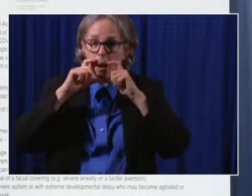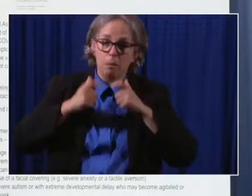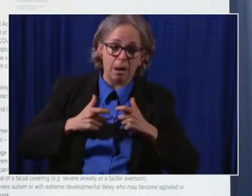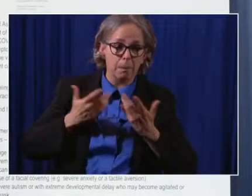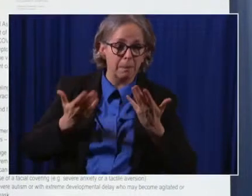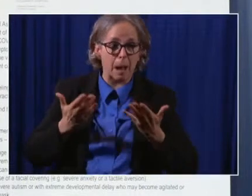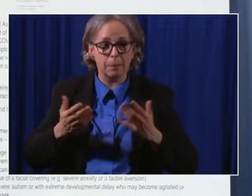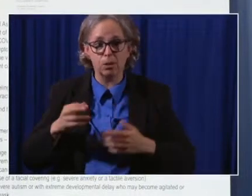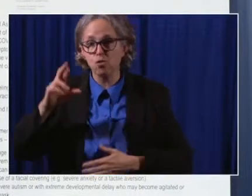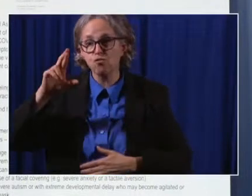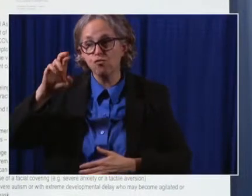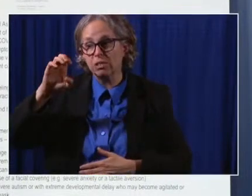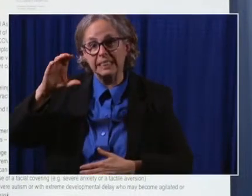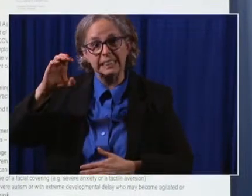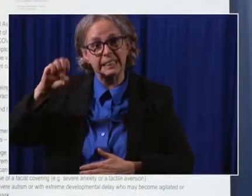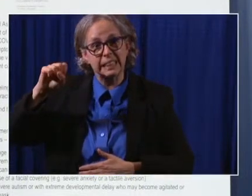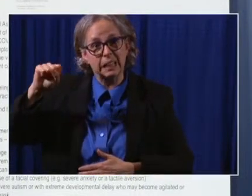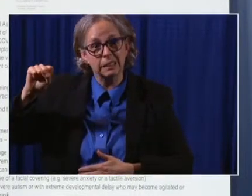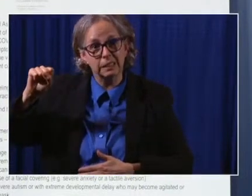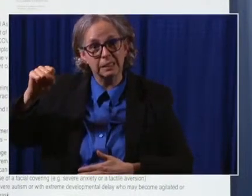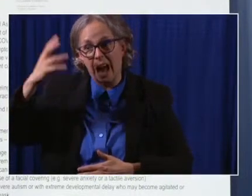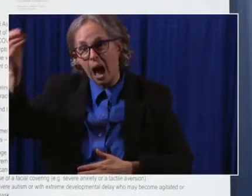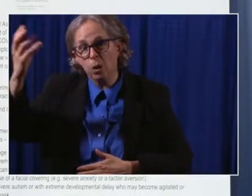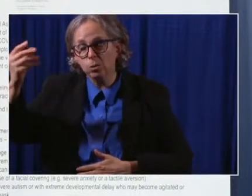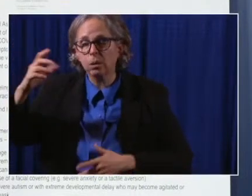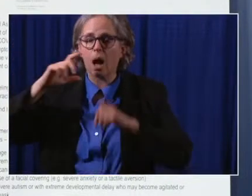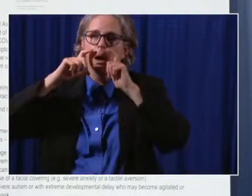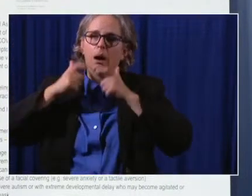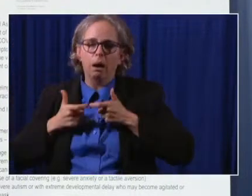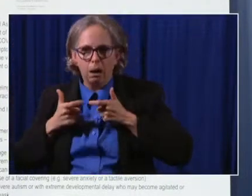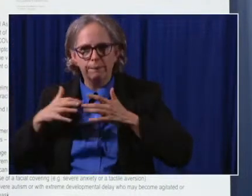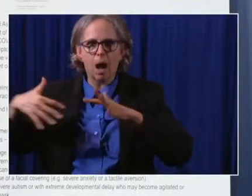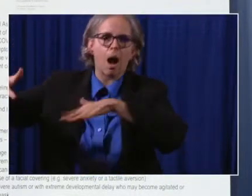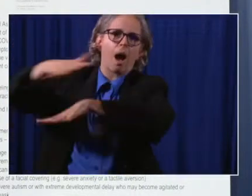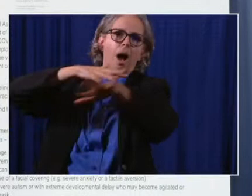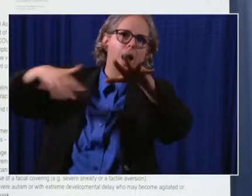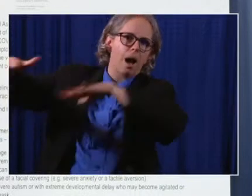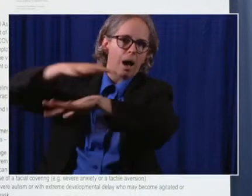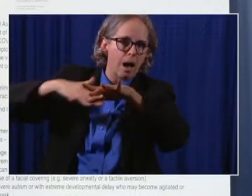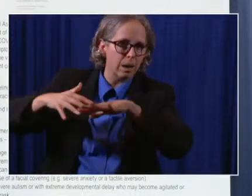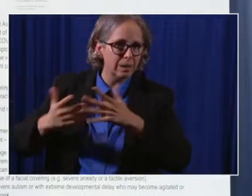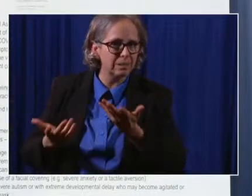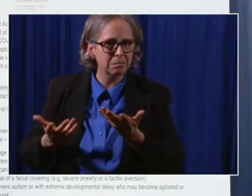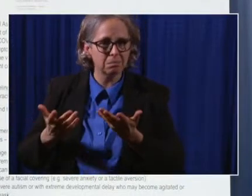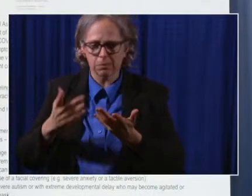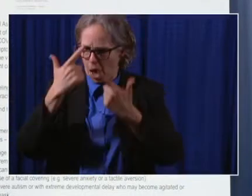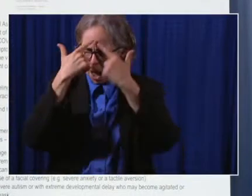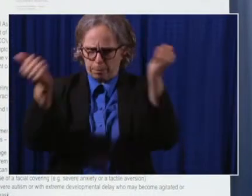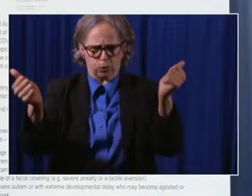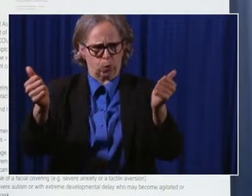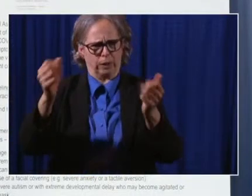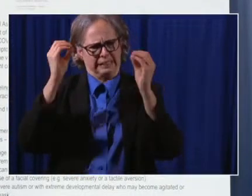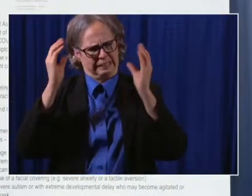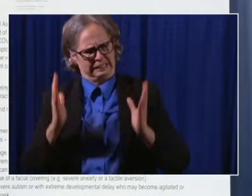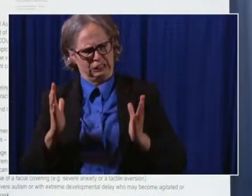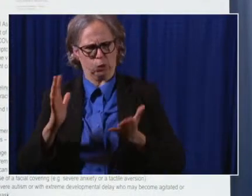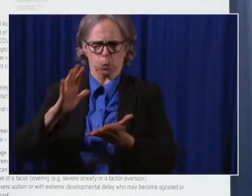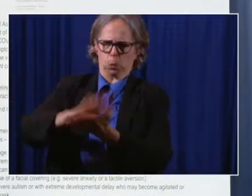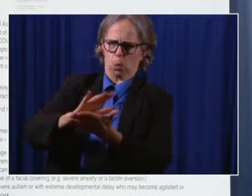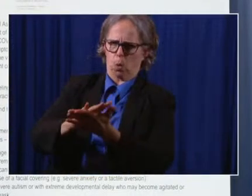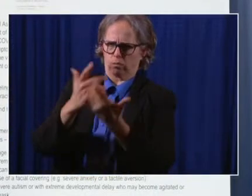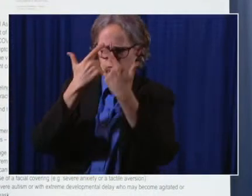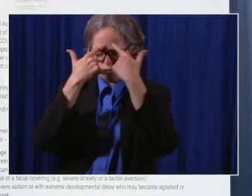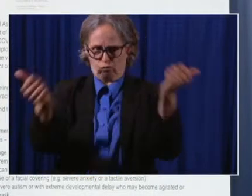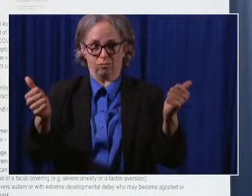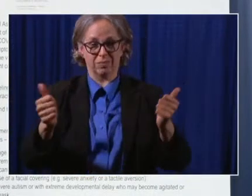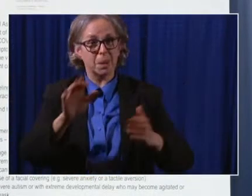something different. They can take the mask off during that period of time. Whatever, that's up to that individual teacher. But we have an obligation to put out what the